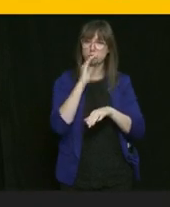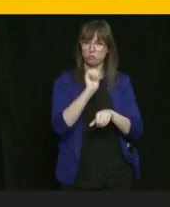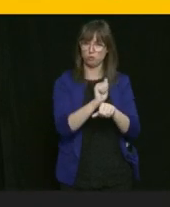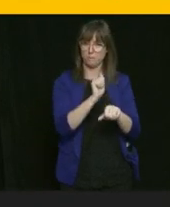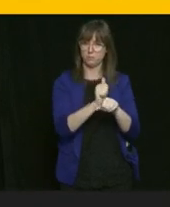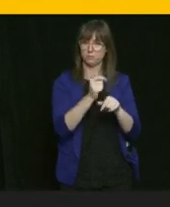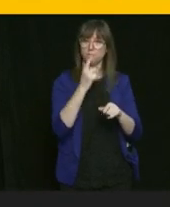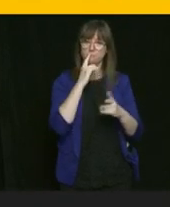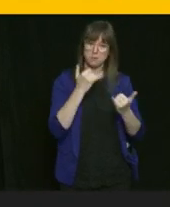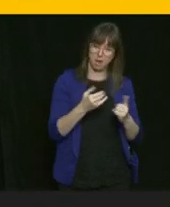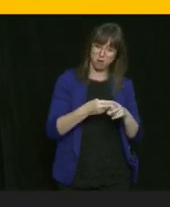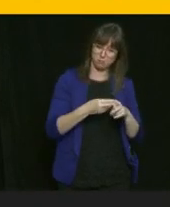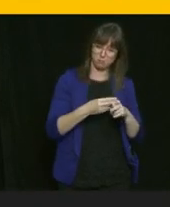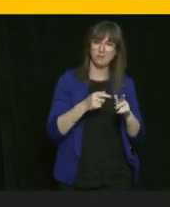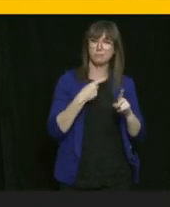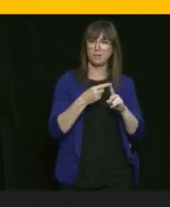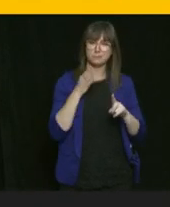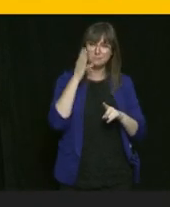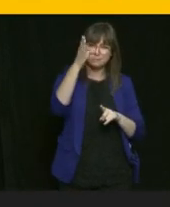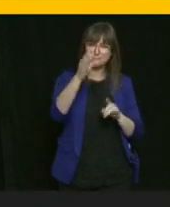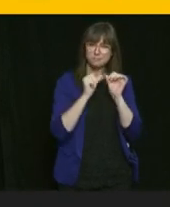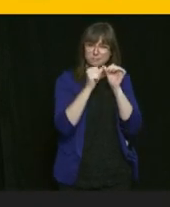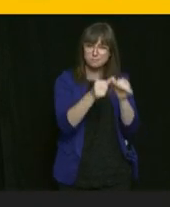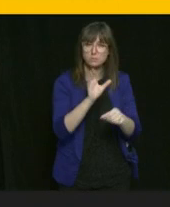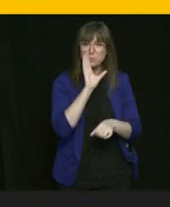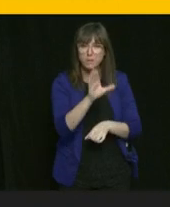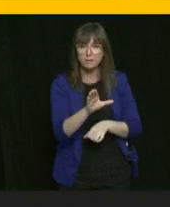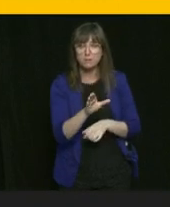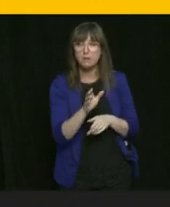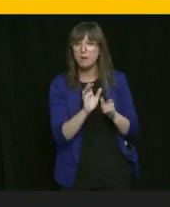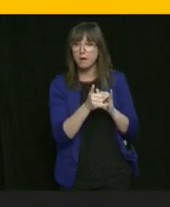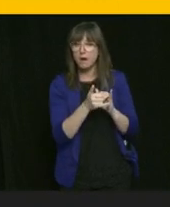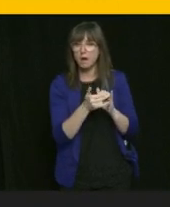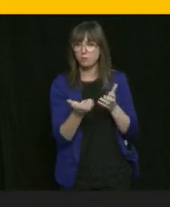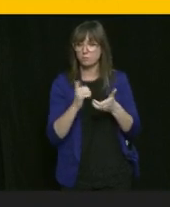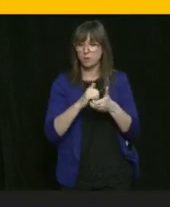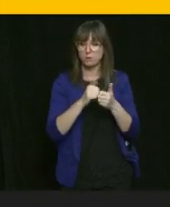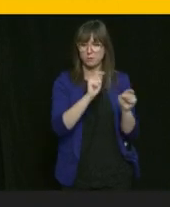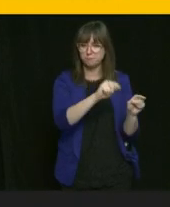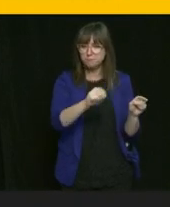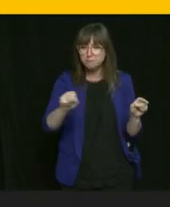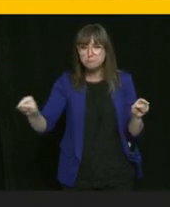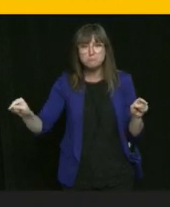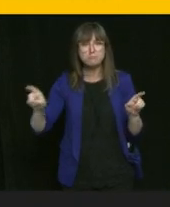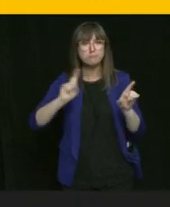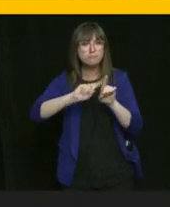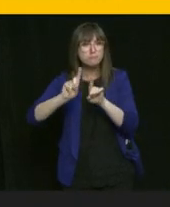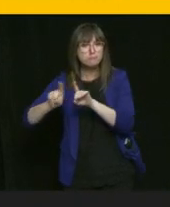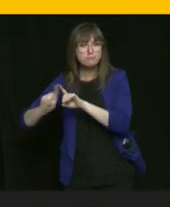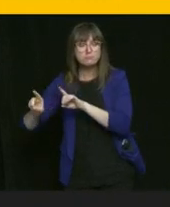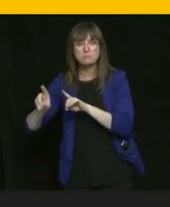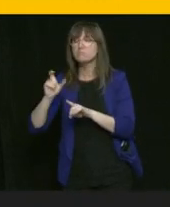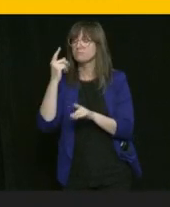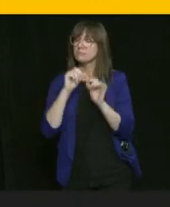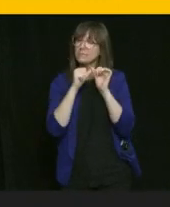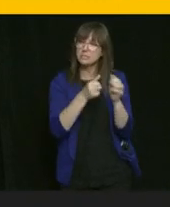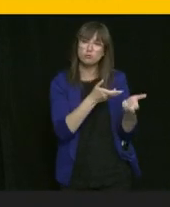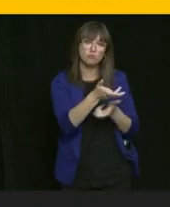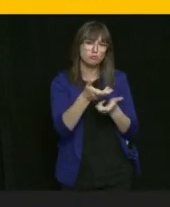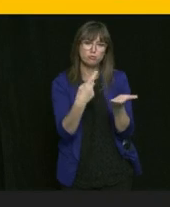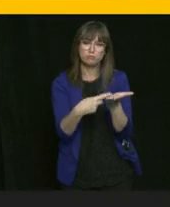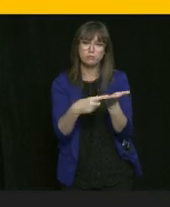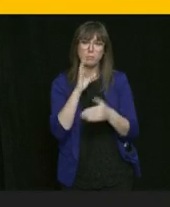come, particularly by working with our partners. And these are conversations we will continue to have. We'll take